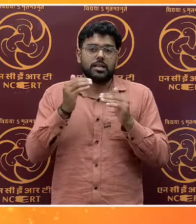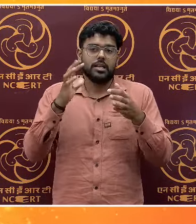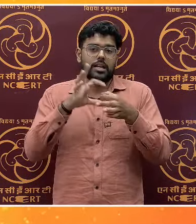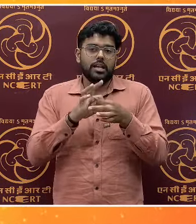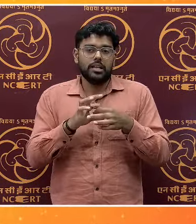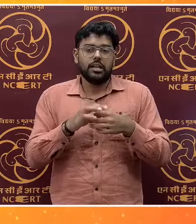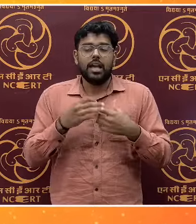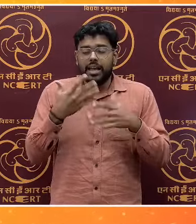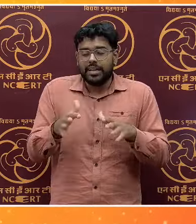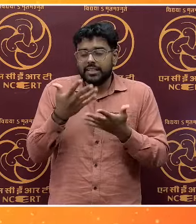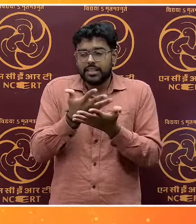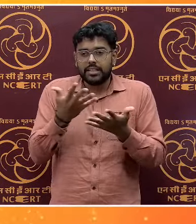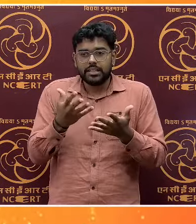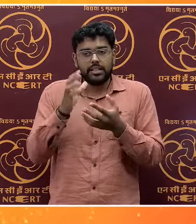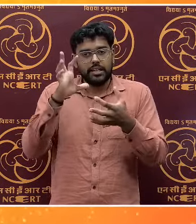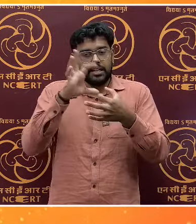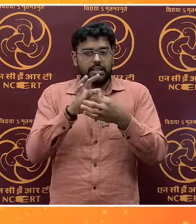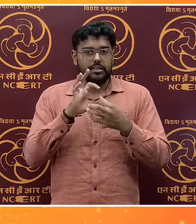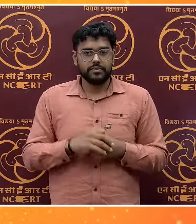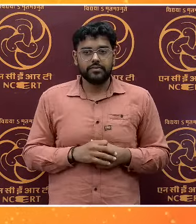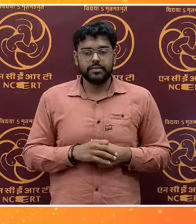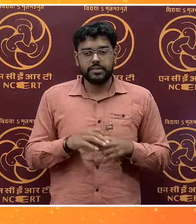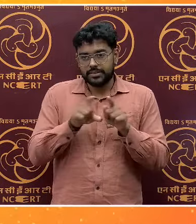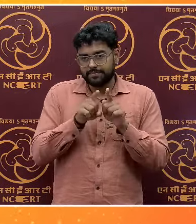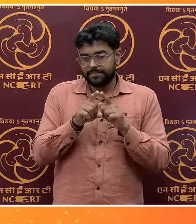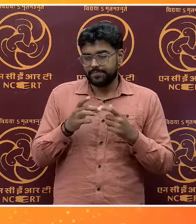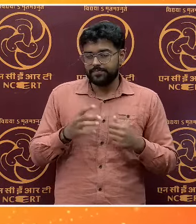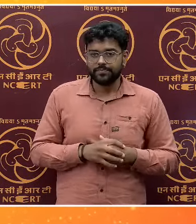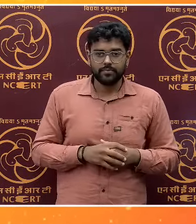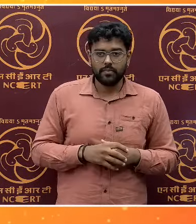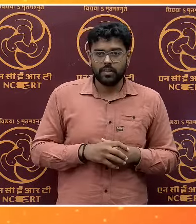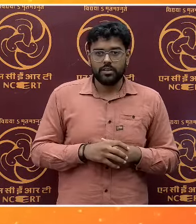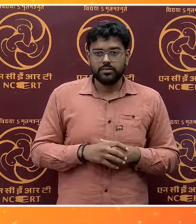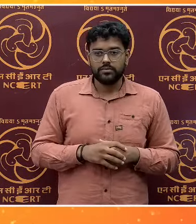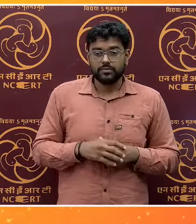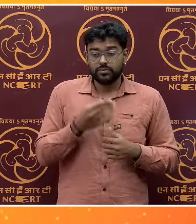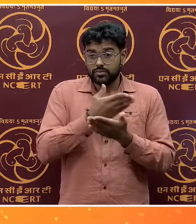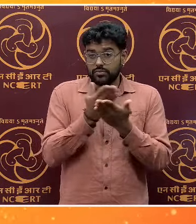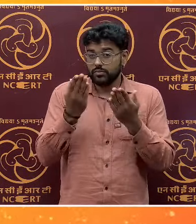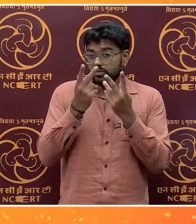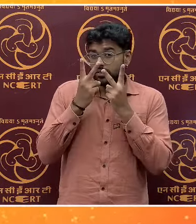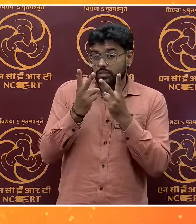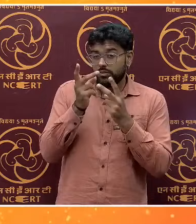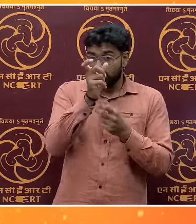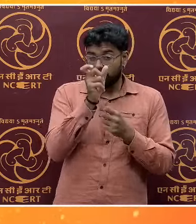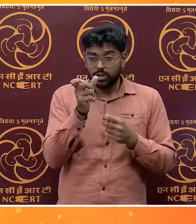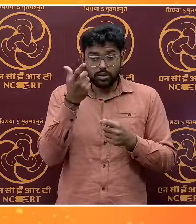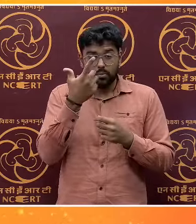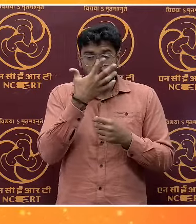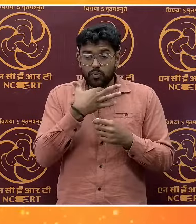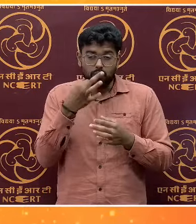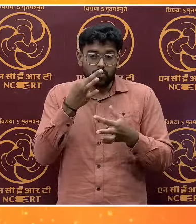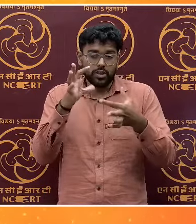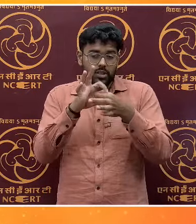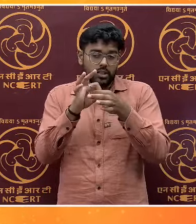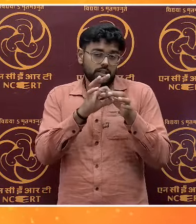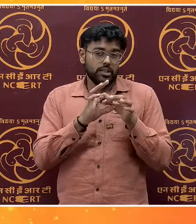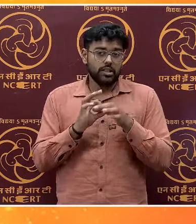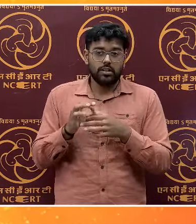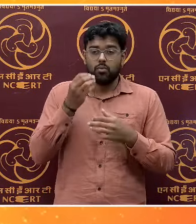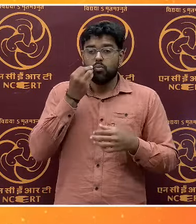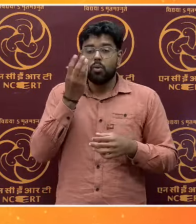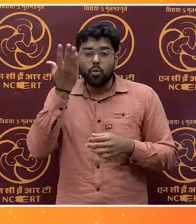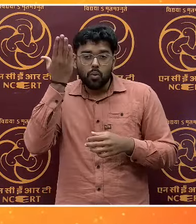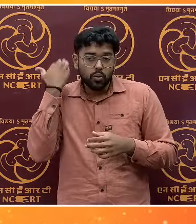old and ragged and grey. Hmm. So here just see, you will find that the words are very beautifully kept together, like old,